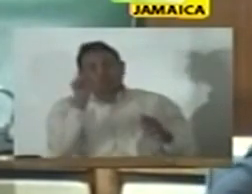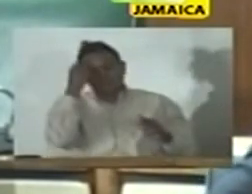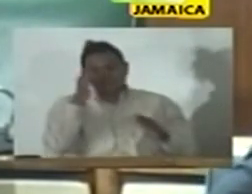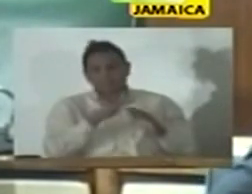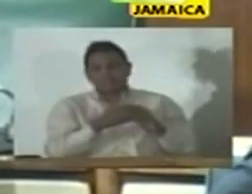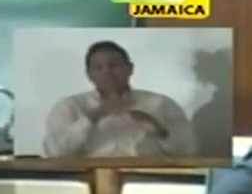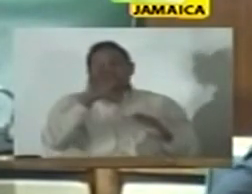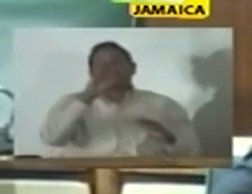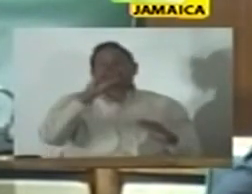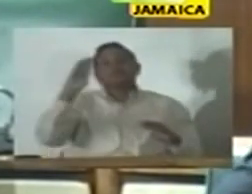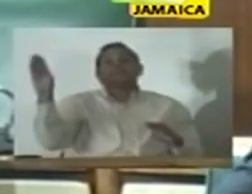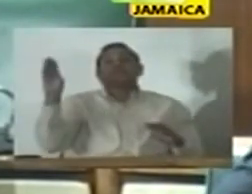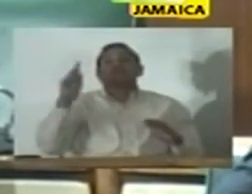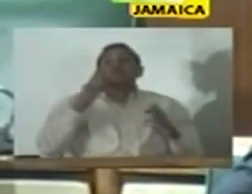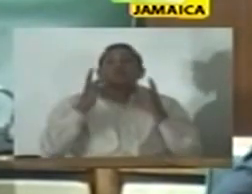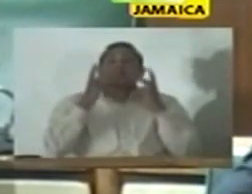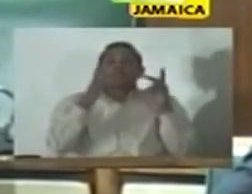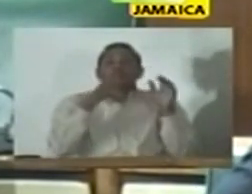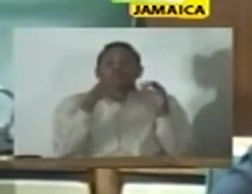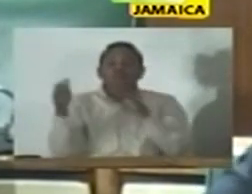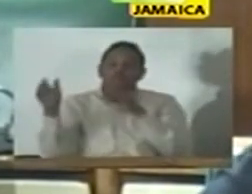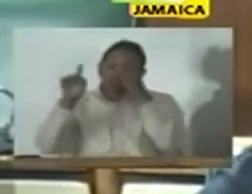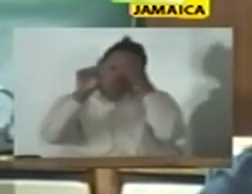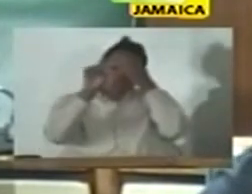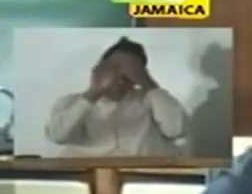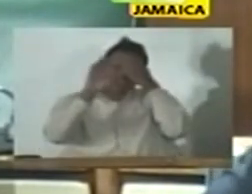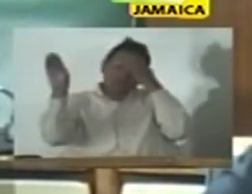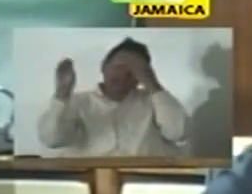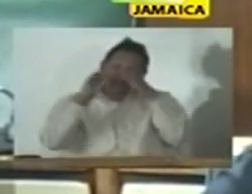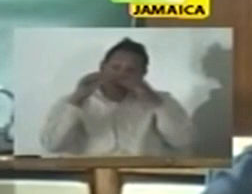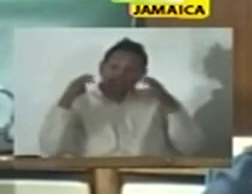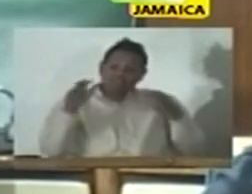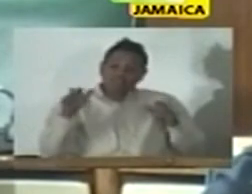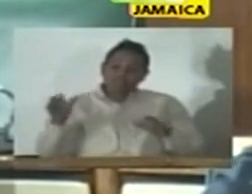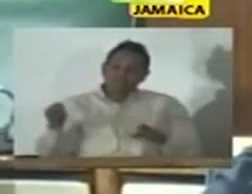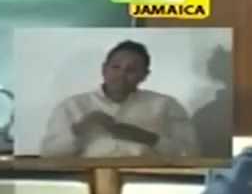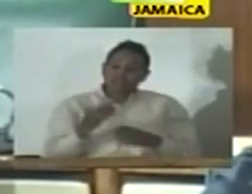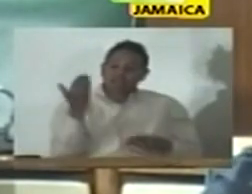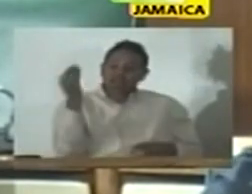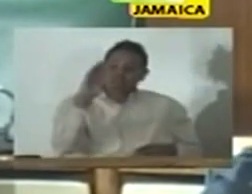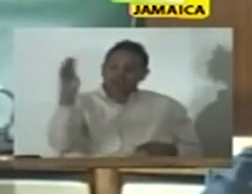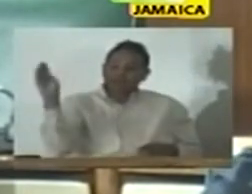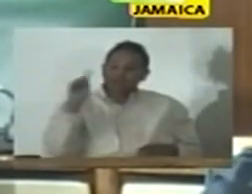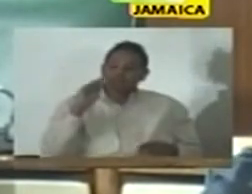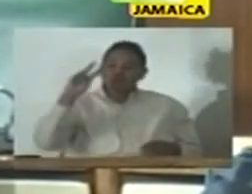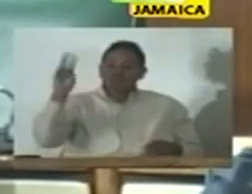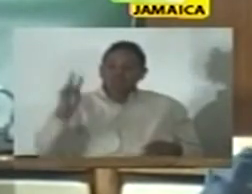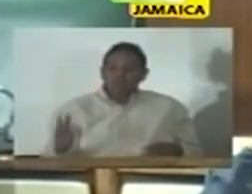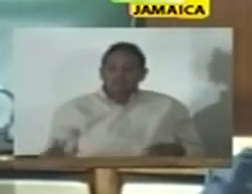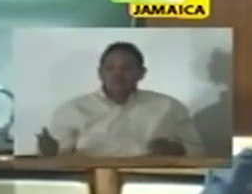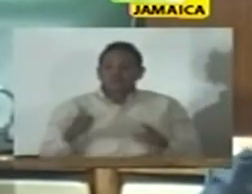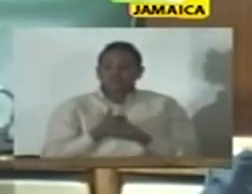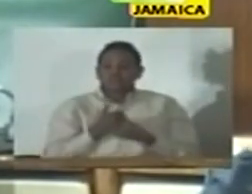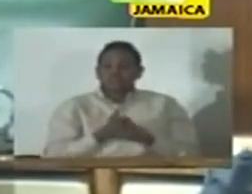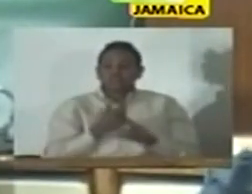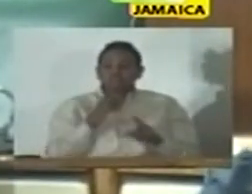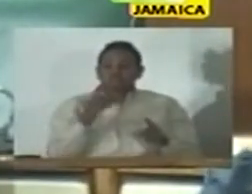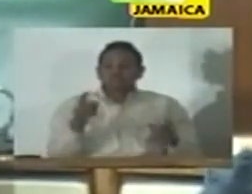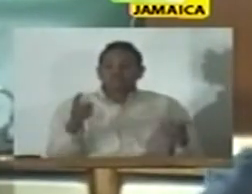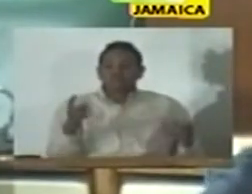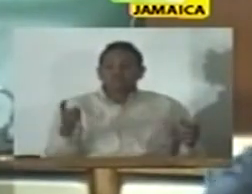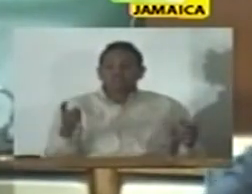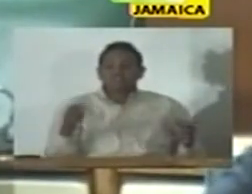56 billion to public bodies, 100 billion in investments and 15 billion to Venezuela has been delineated, that has